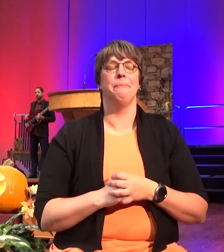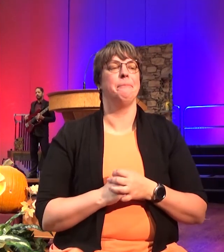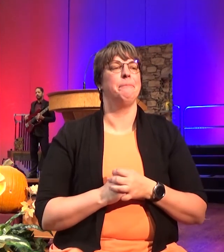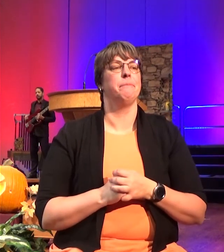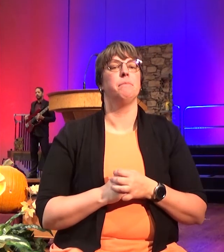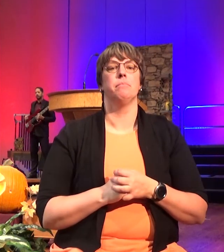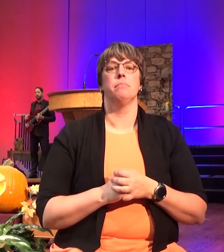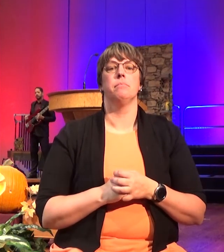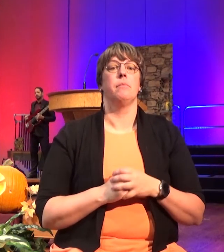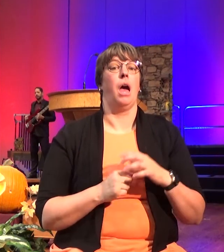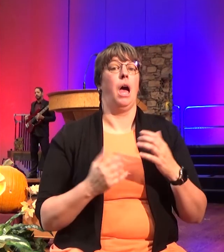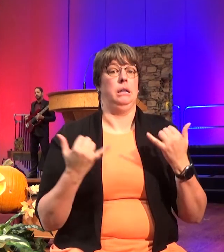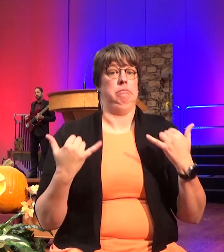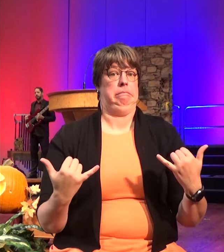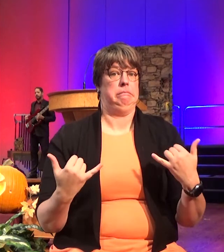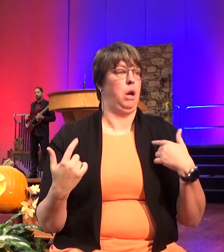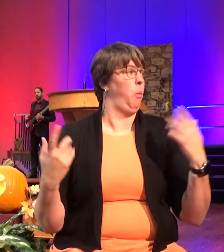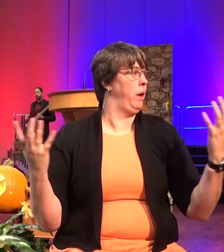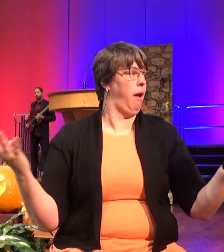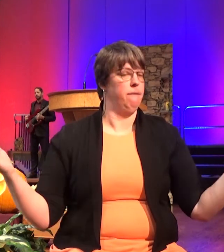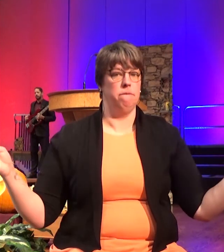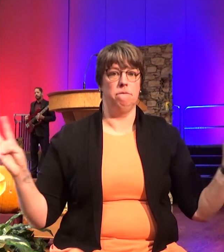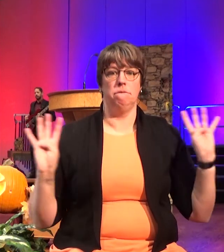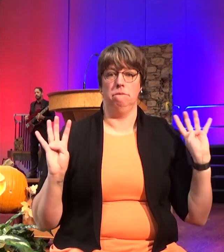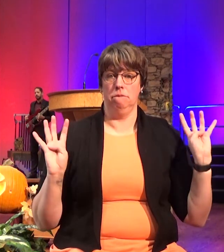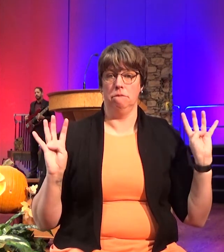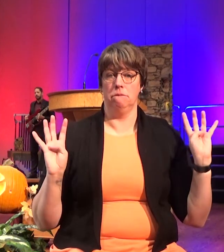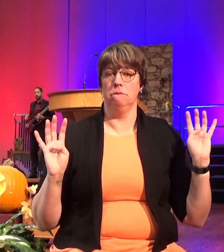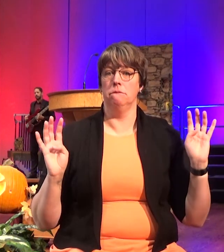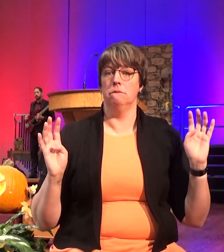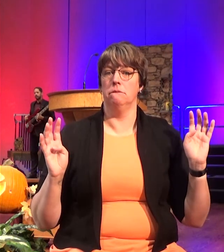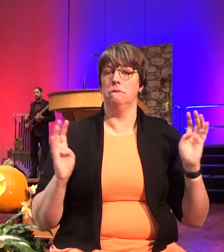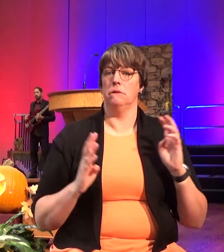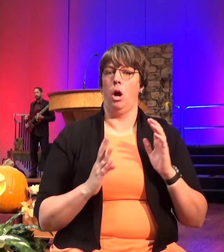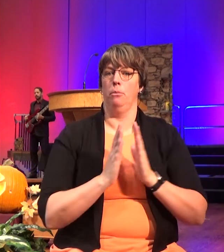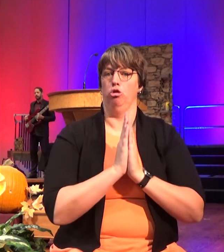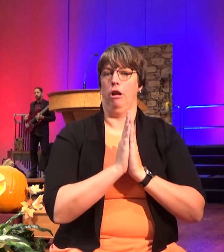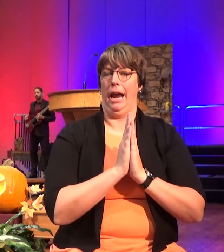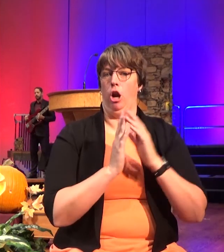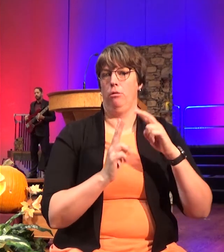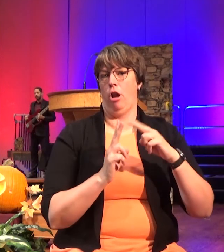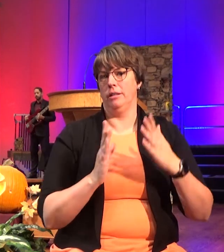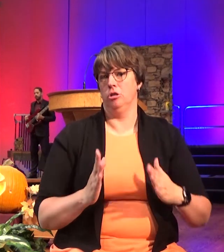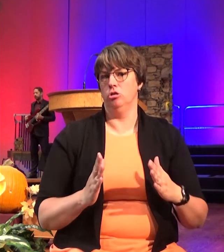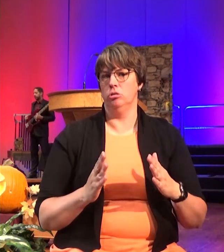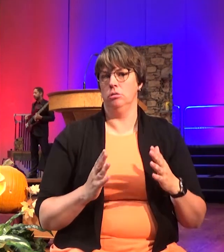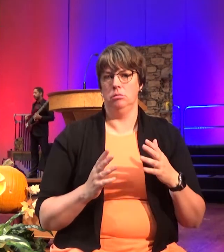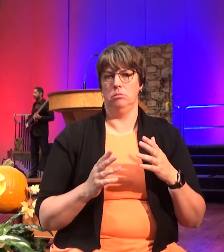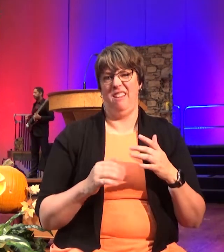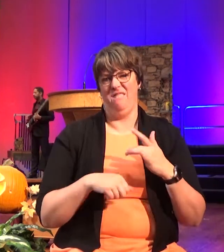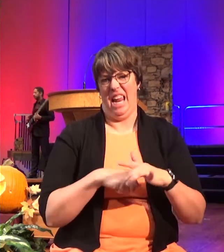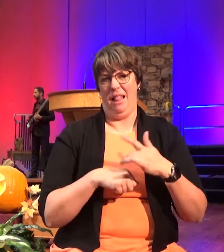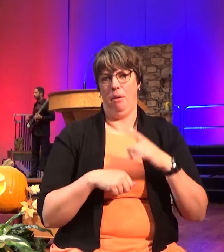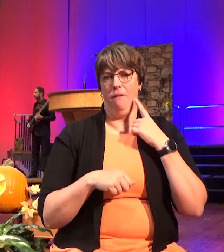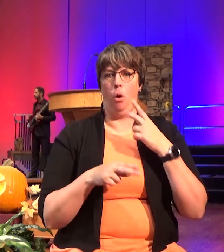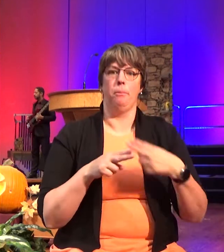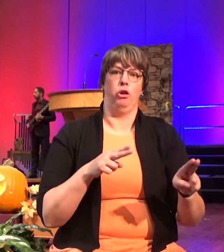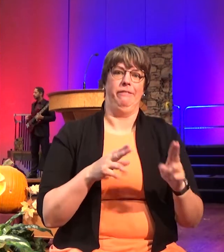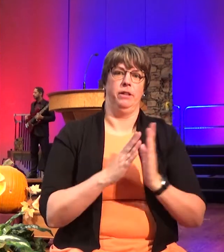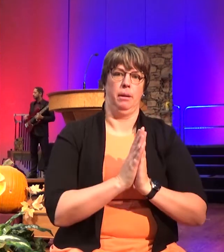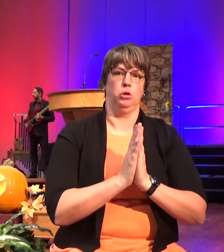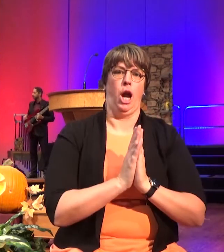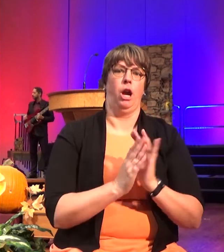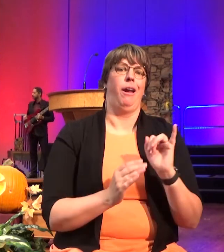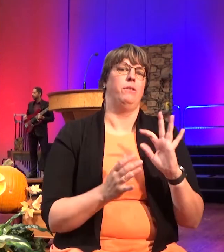our practitioners are coming forward right now. They're available for a brief prayer right after the service. So if you'd like to connect,